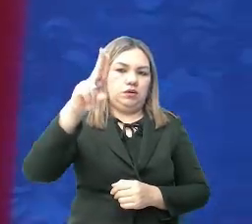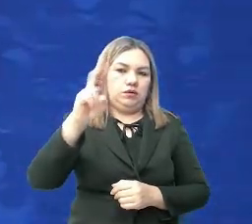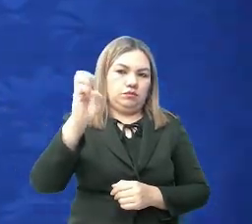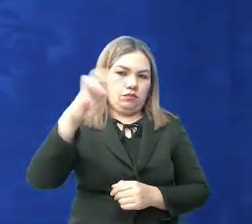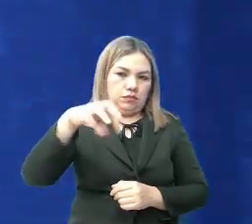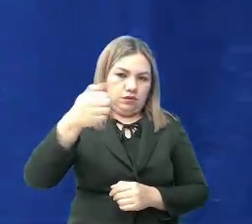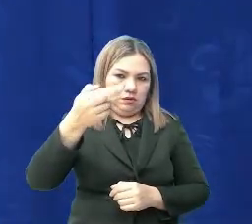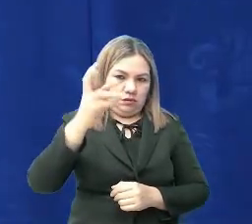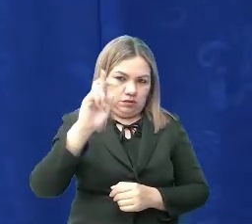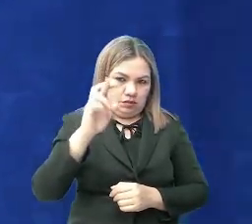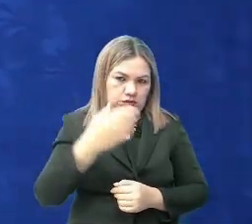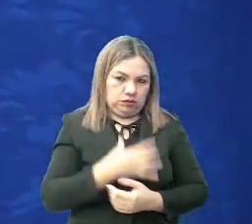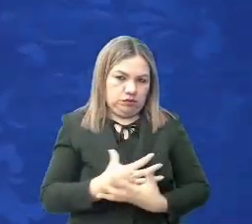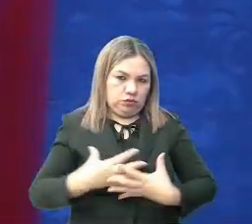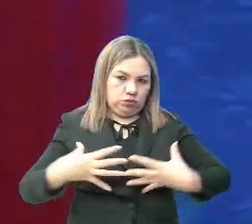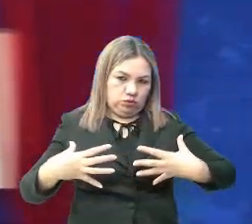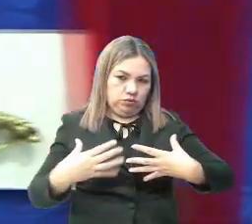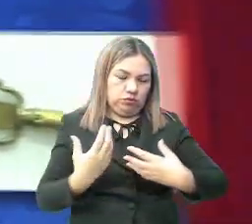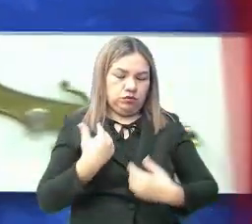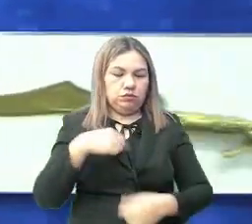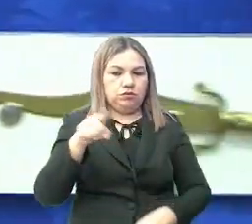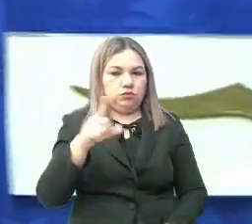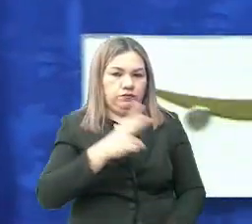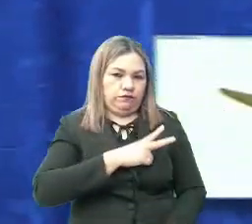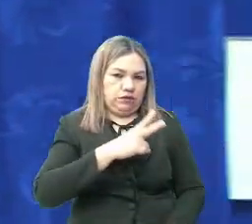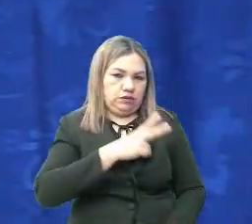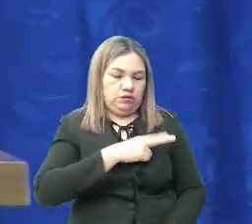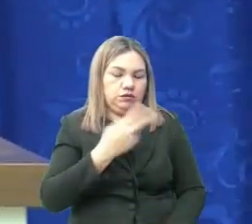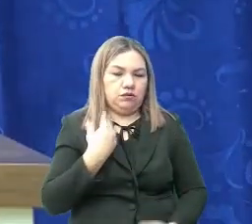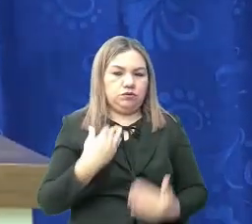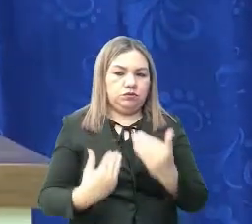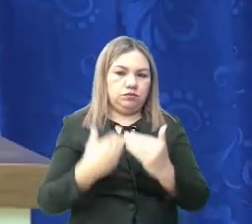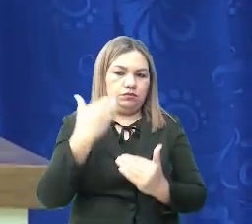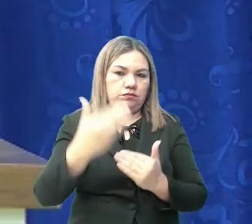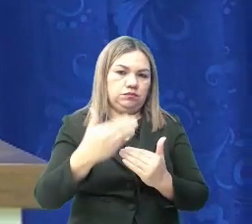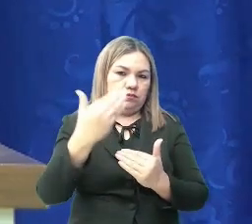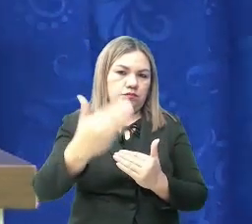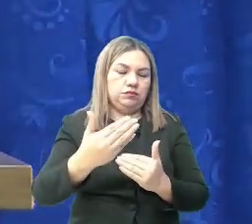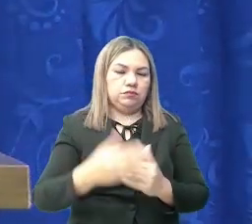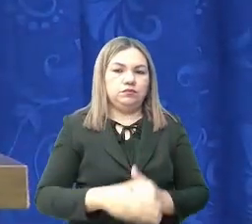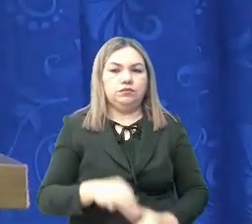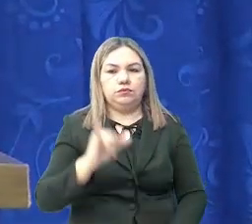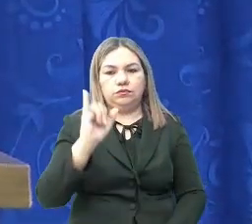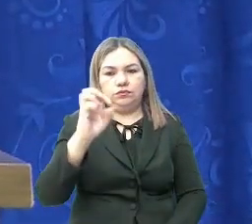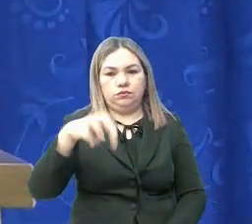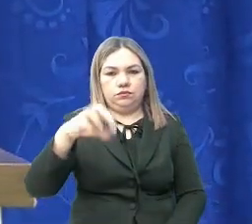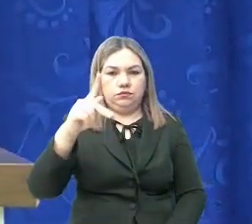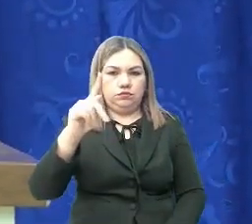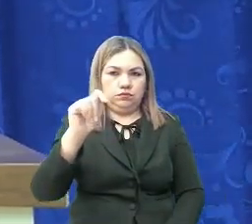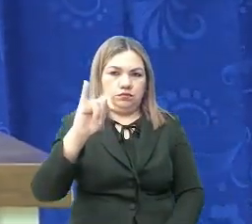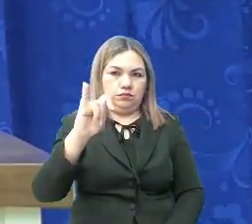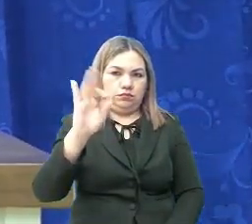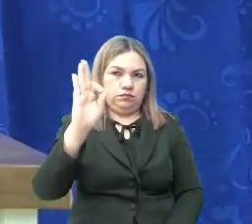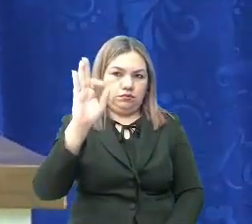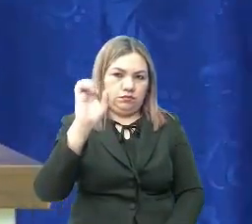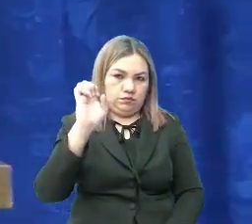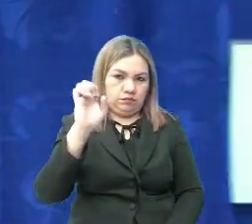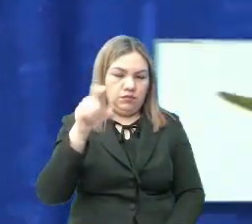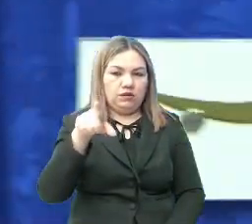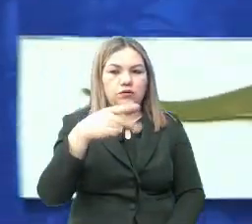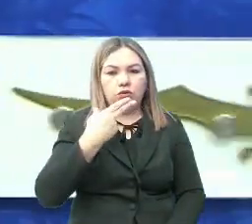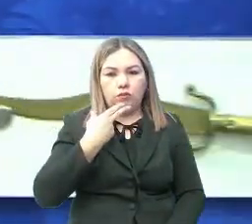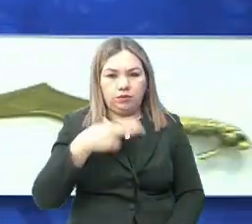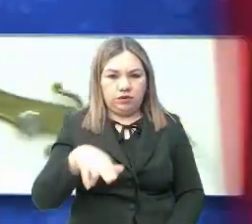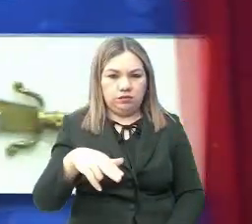fat, that excess that you have over your life that doesn't let you go forward. You need to understand that